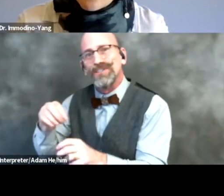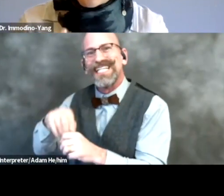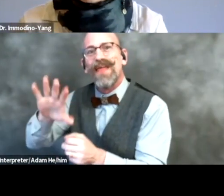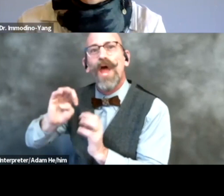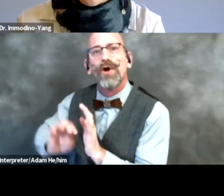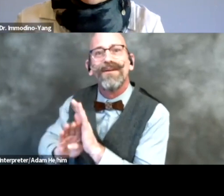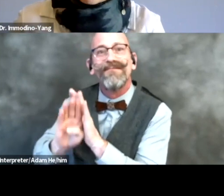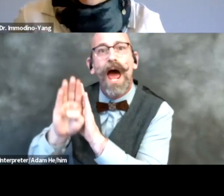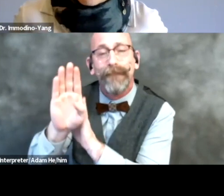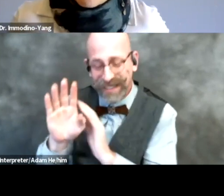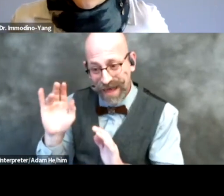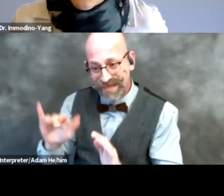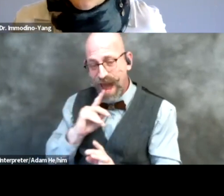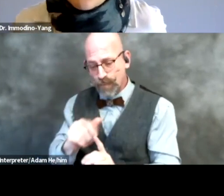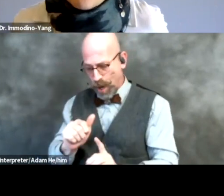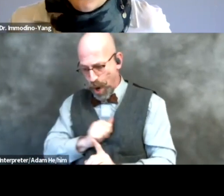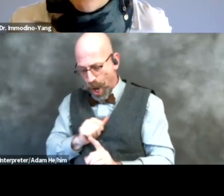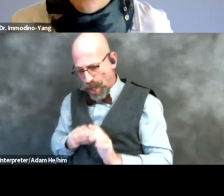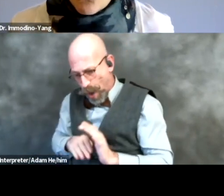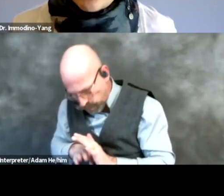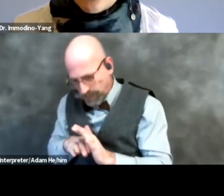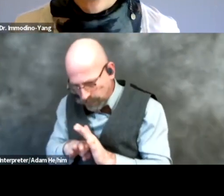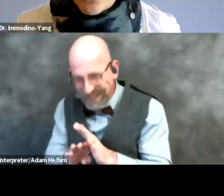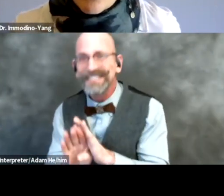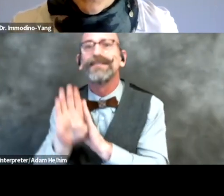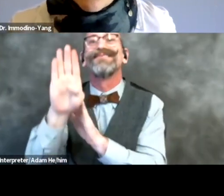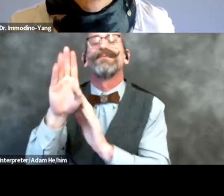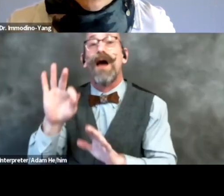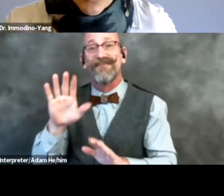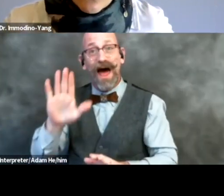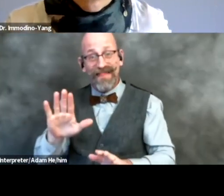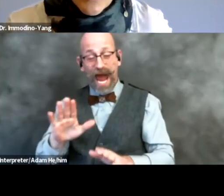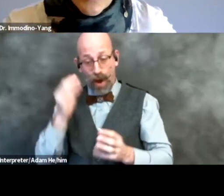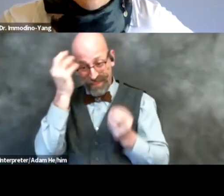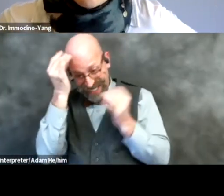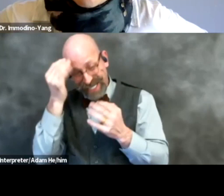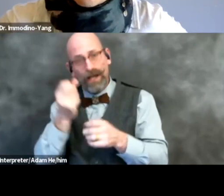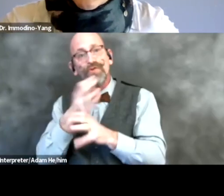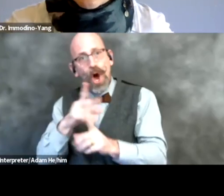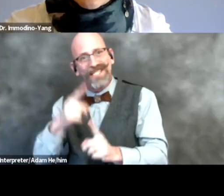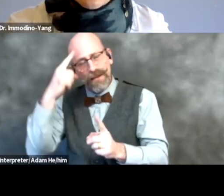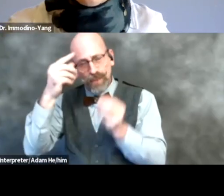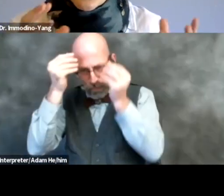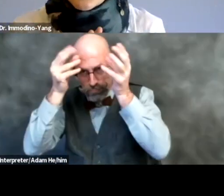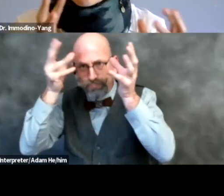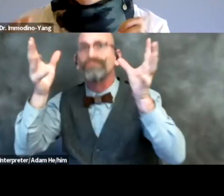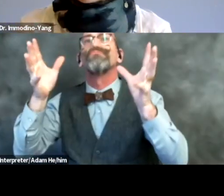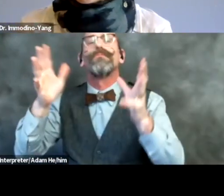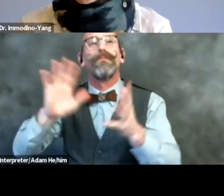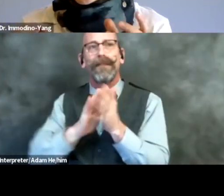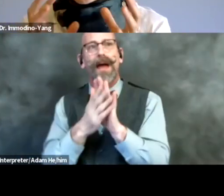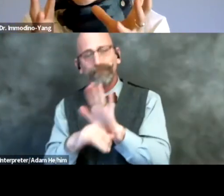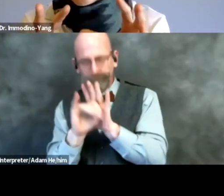this self-actualization through thinking. And then the question is going to be for education, how do we take